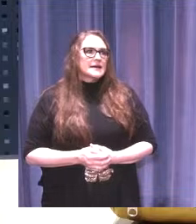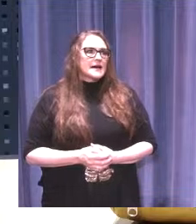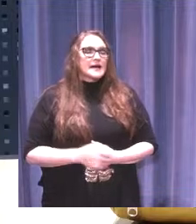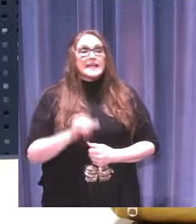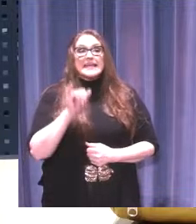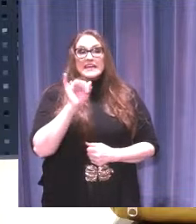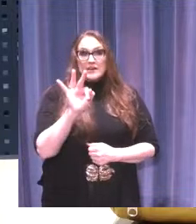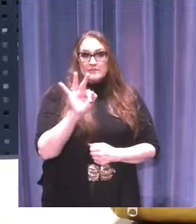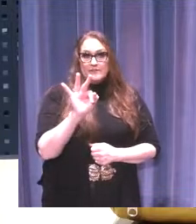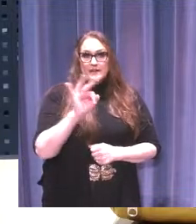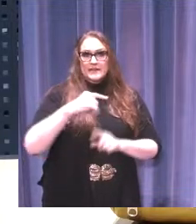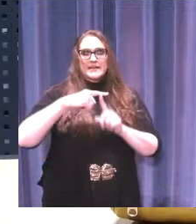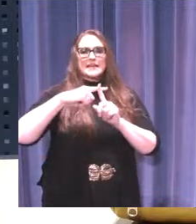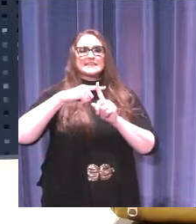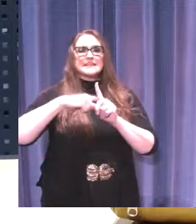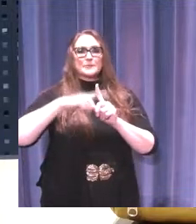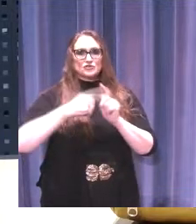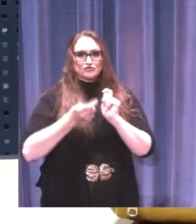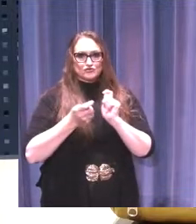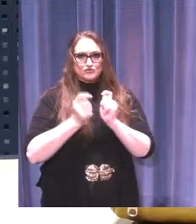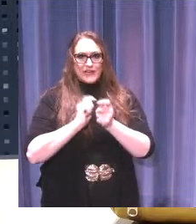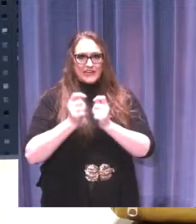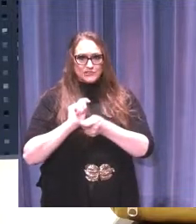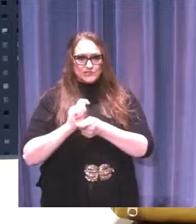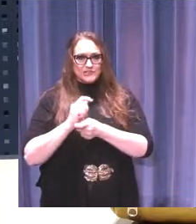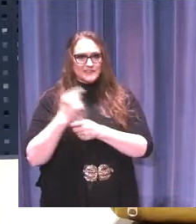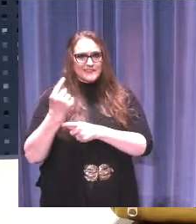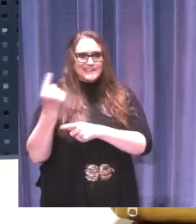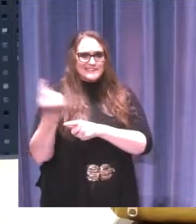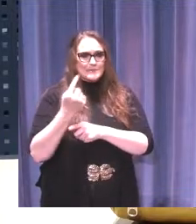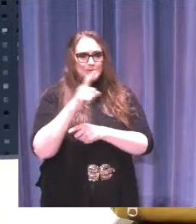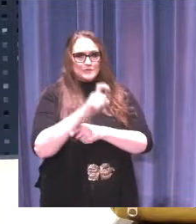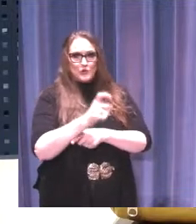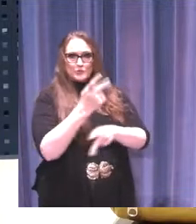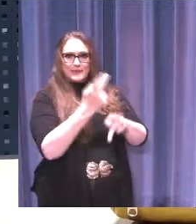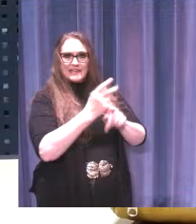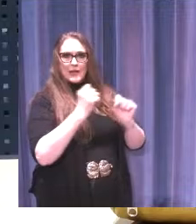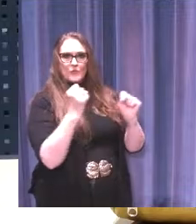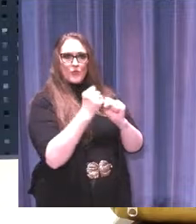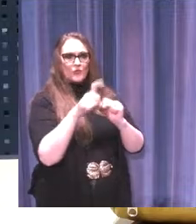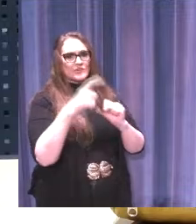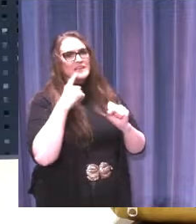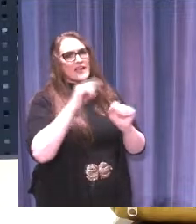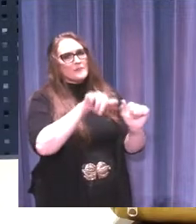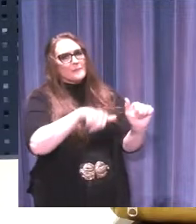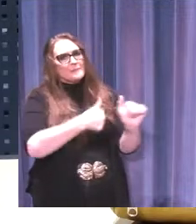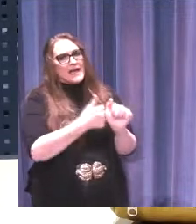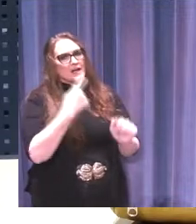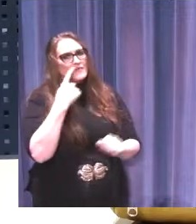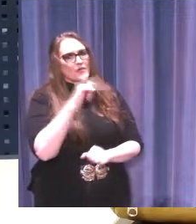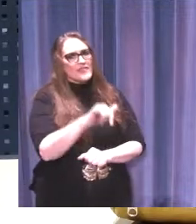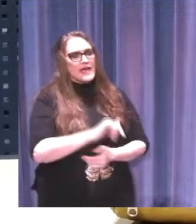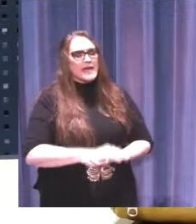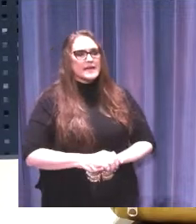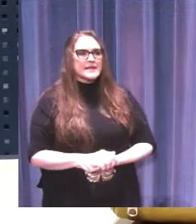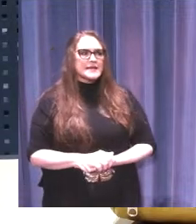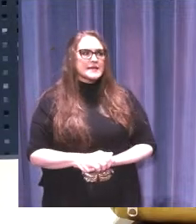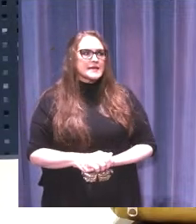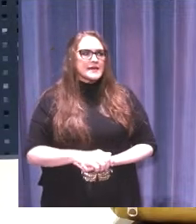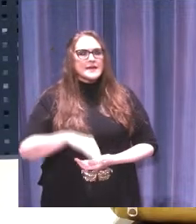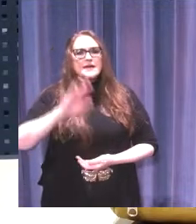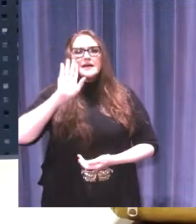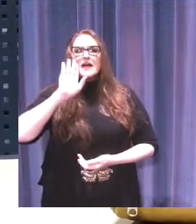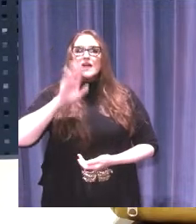If the temperatures change and something is supposed to be kept cold, you need to have a backup for that. I